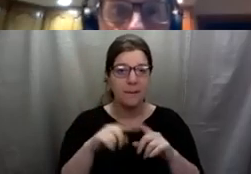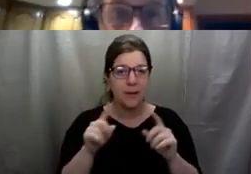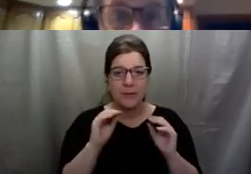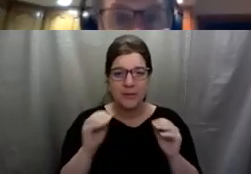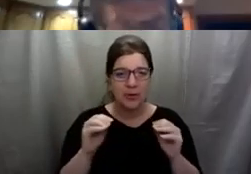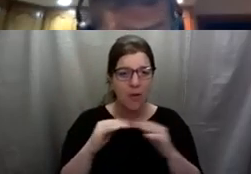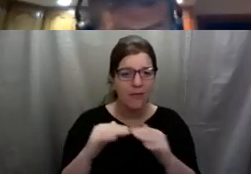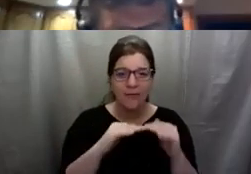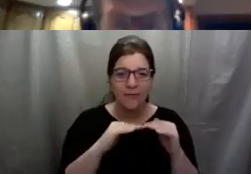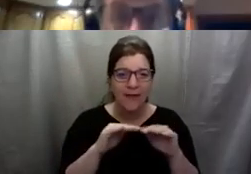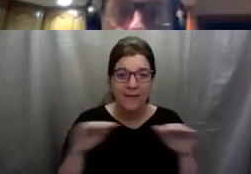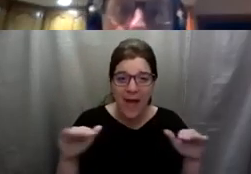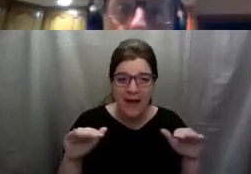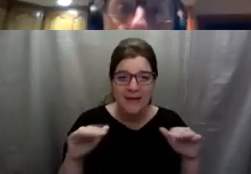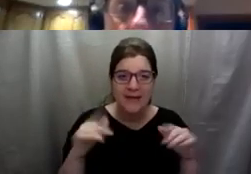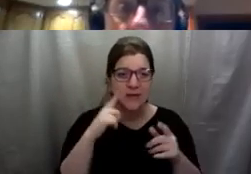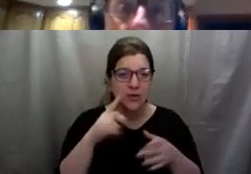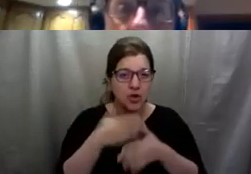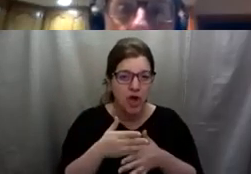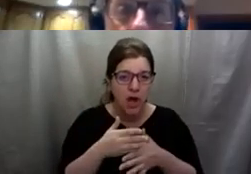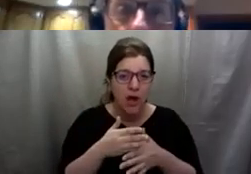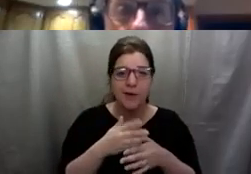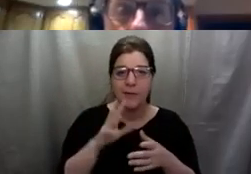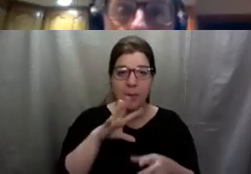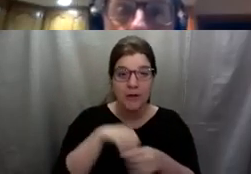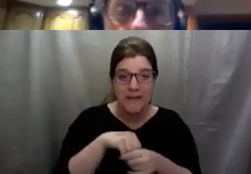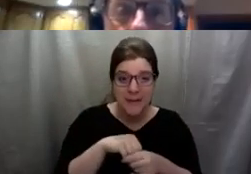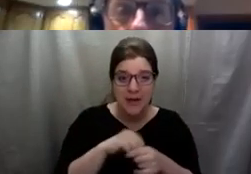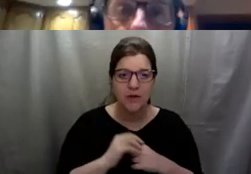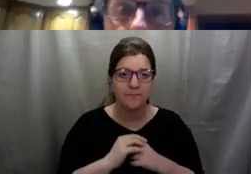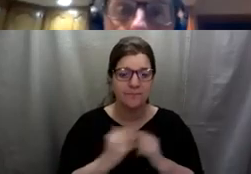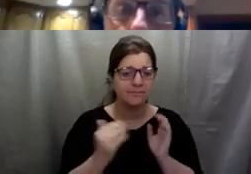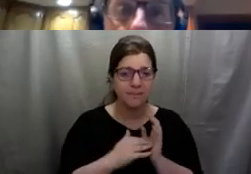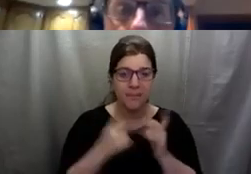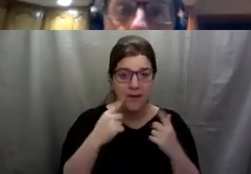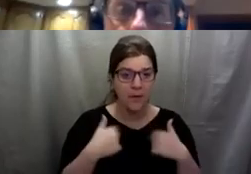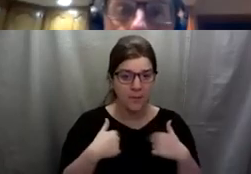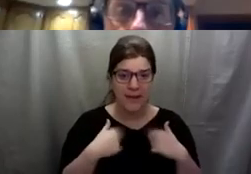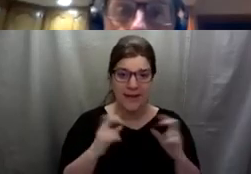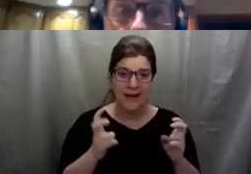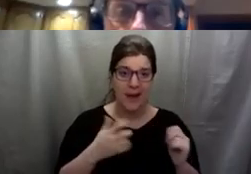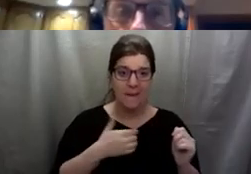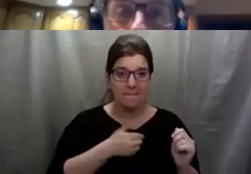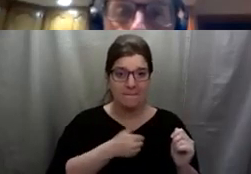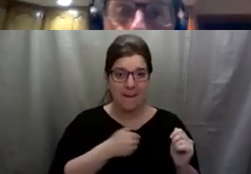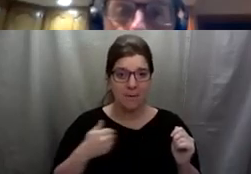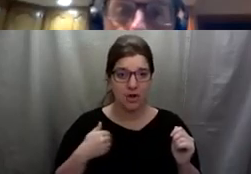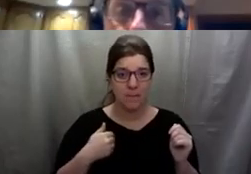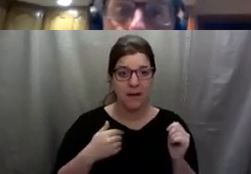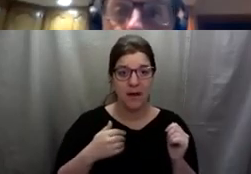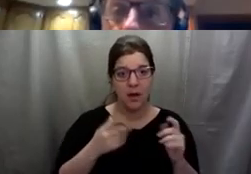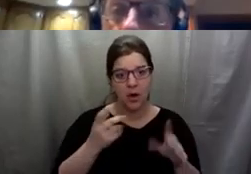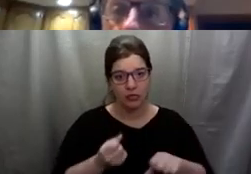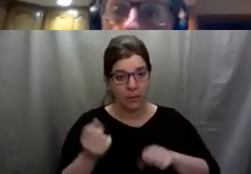sharing and participation. And for me, membership is, removing membership as